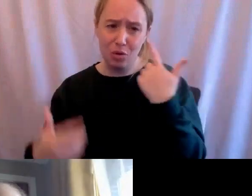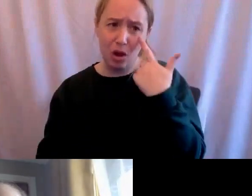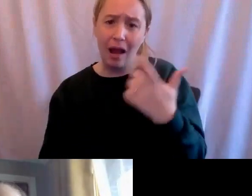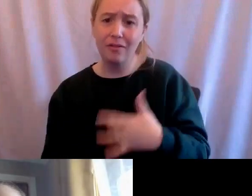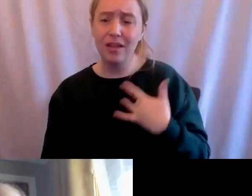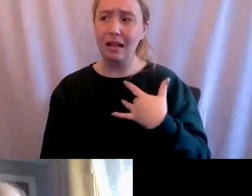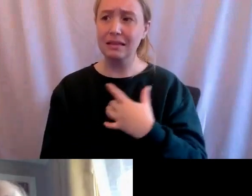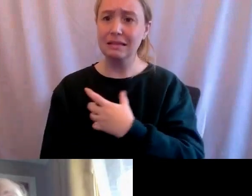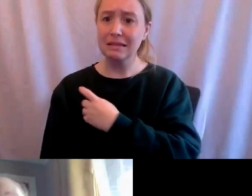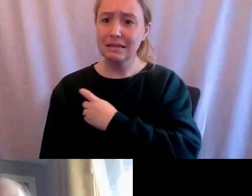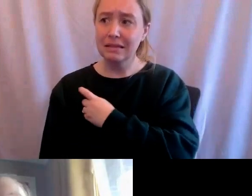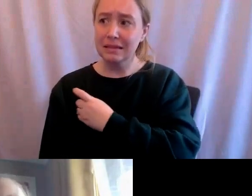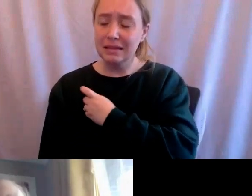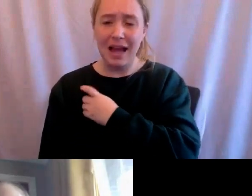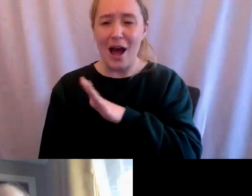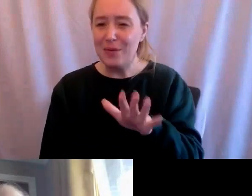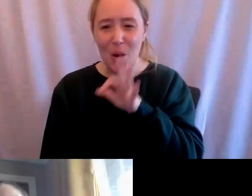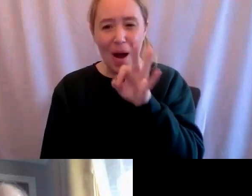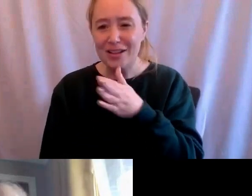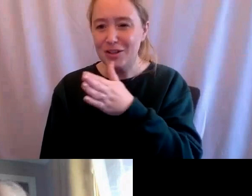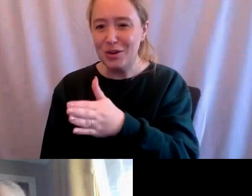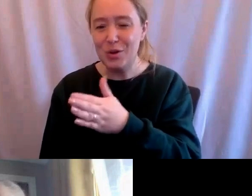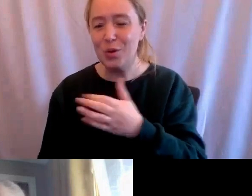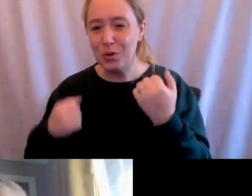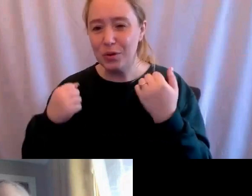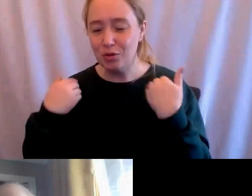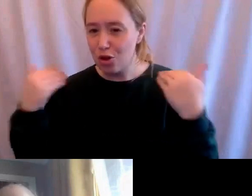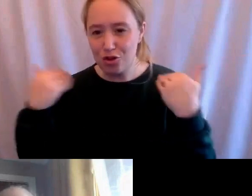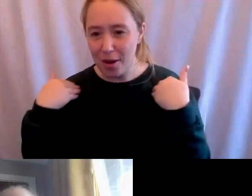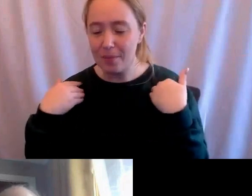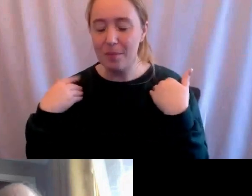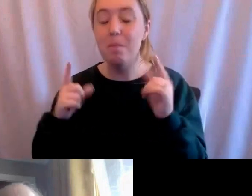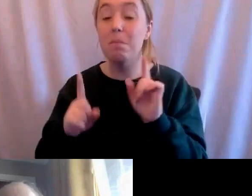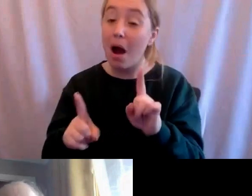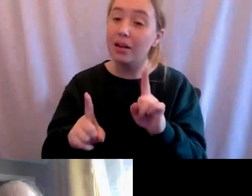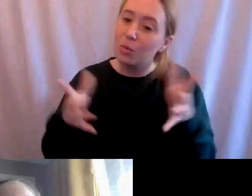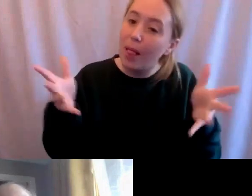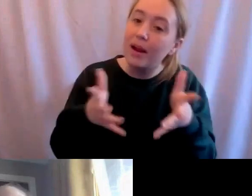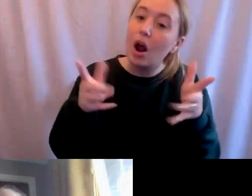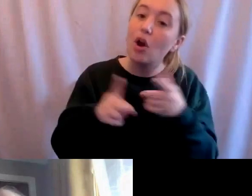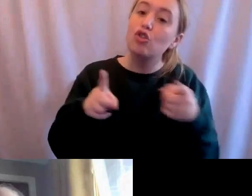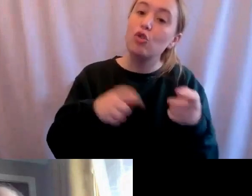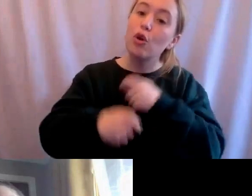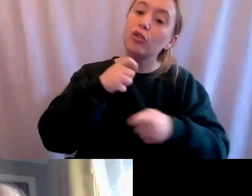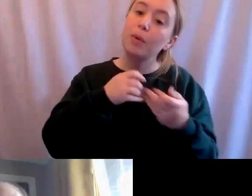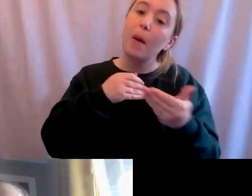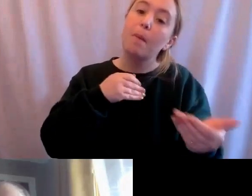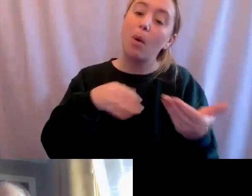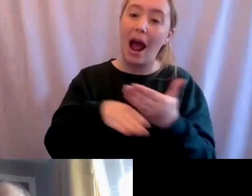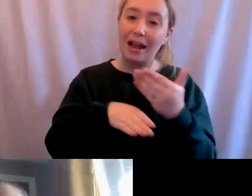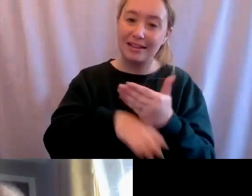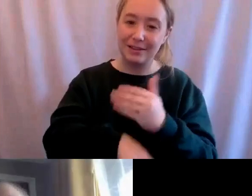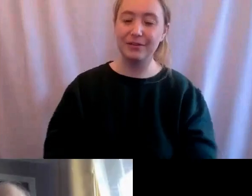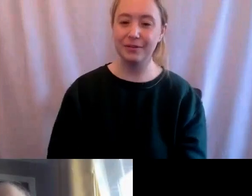going to ask you to start, but we will encourage you to be a bit more active. Now, if you're like me and you're a little bit